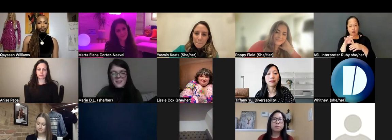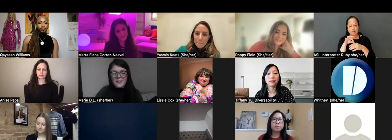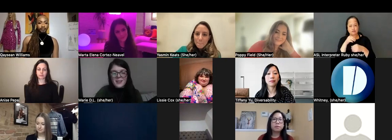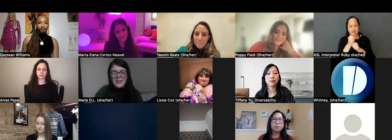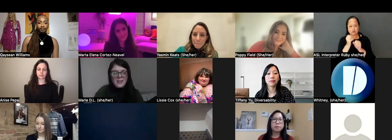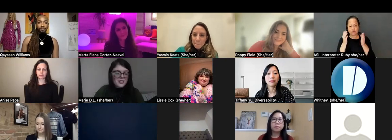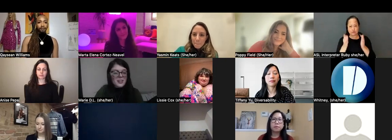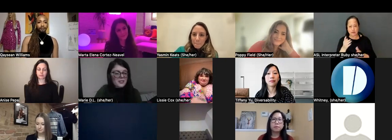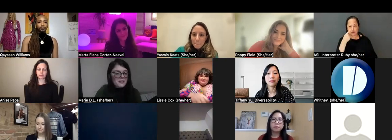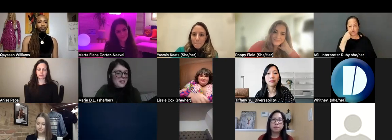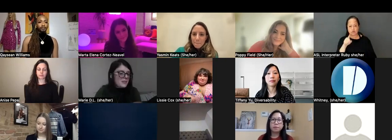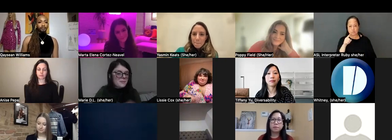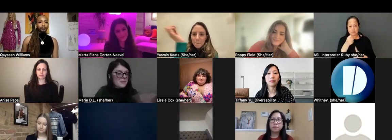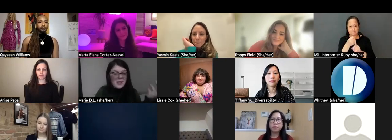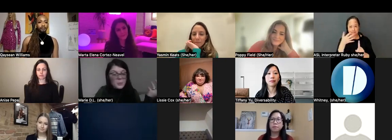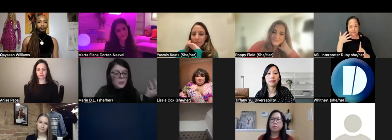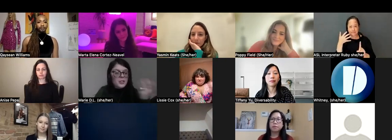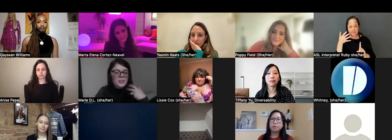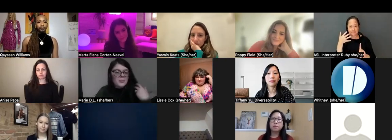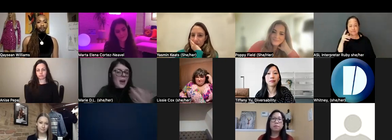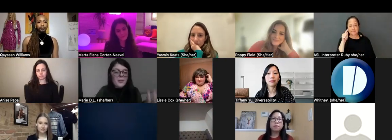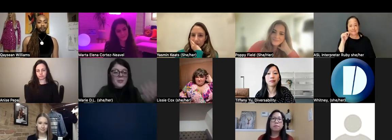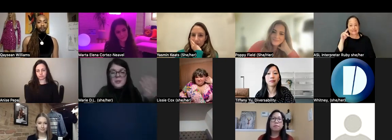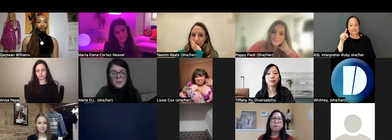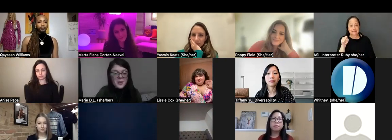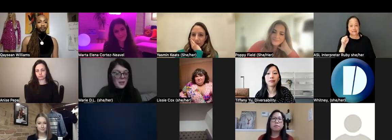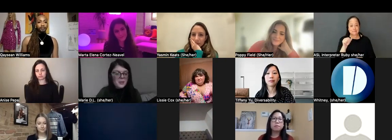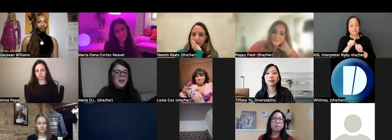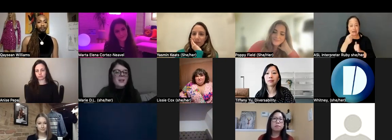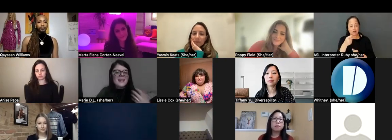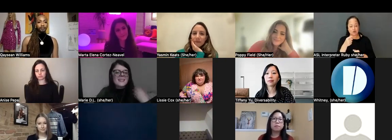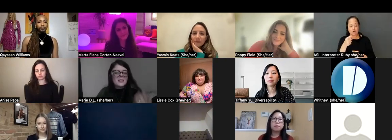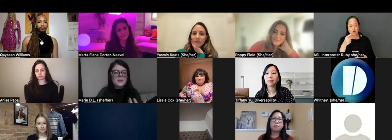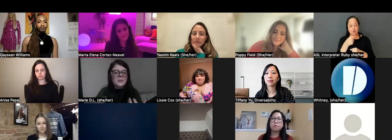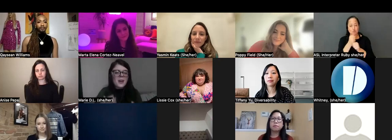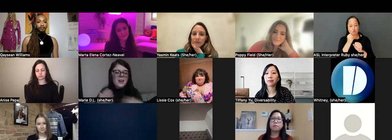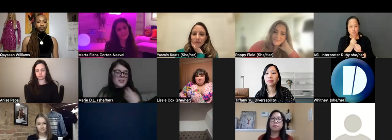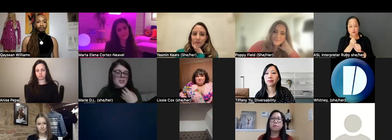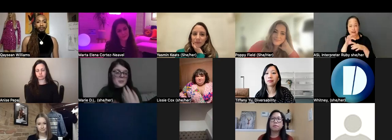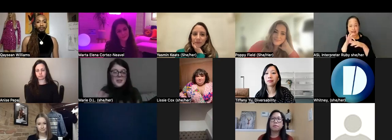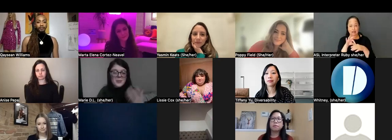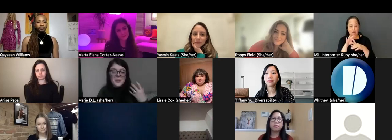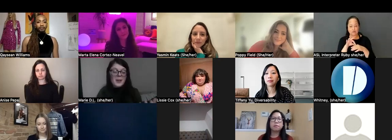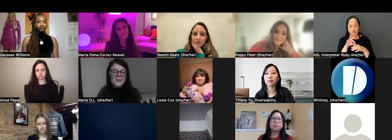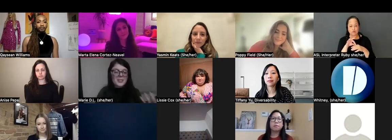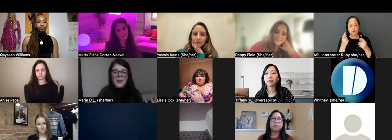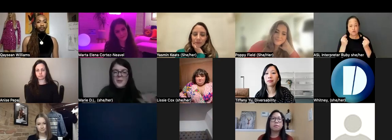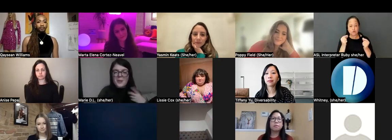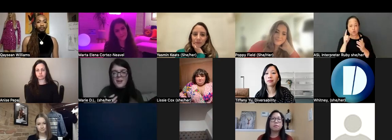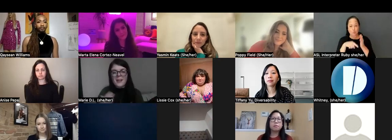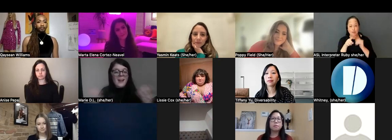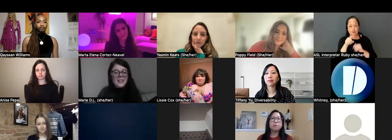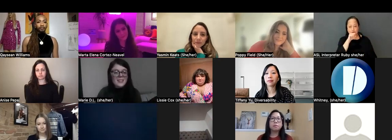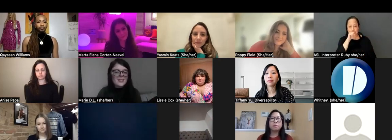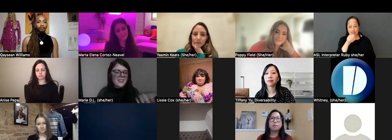mind giving just a little bit of tips, or just how do you create your content to do what you love, so